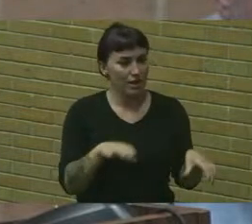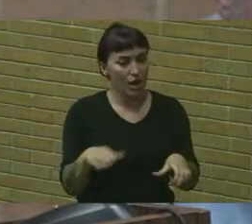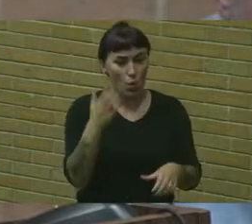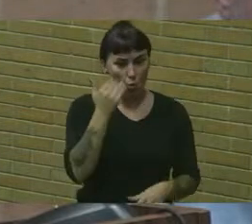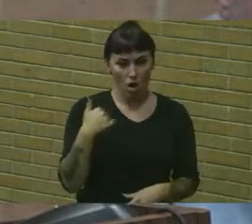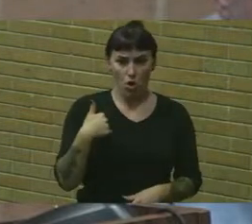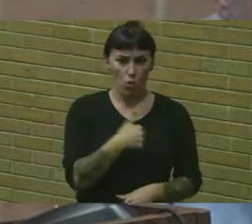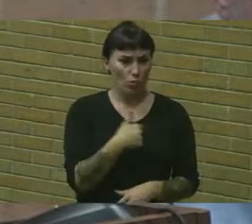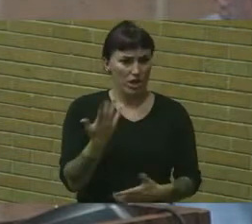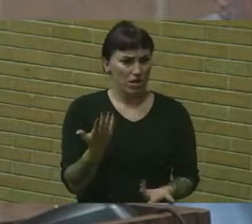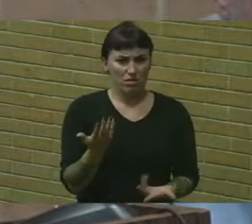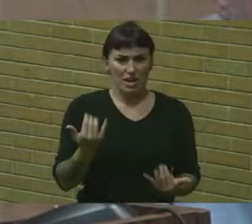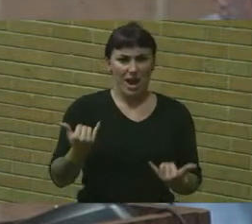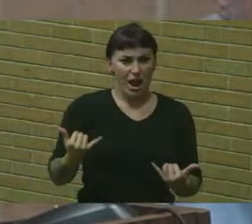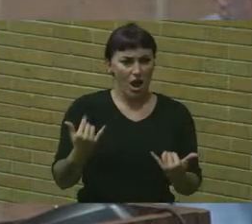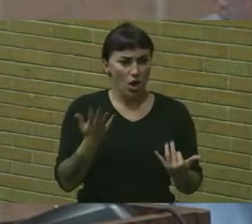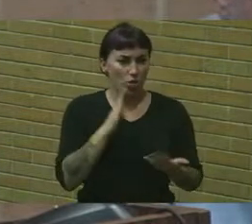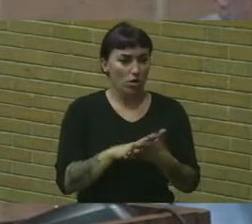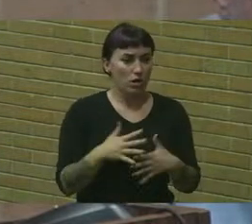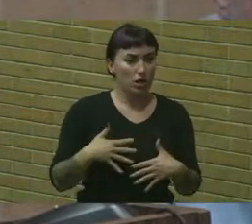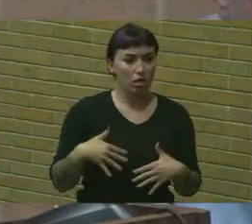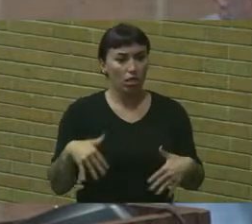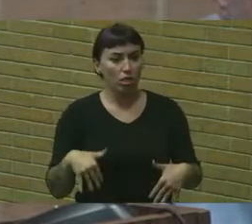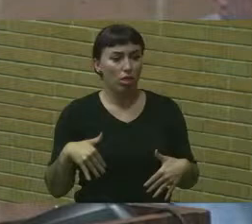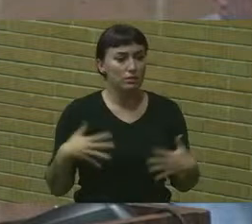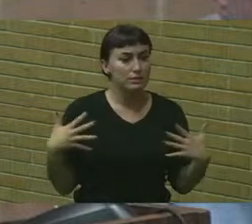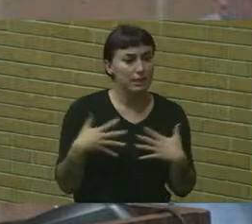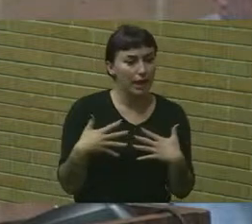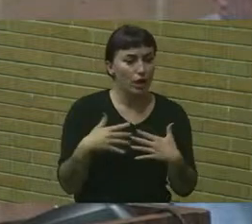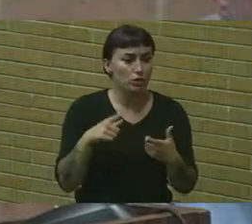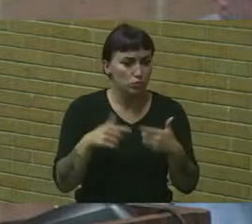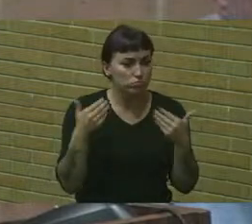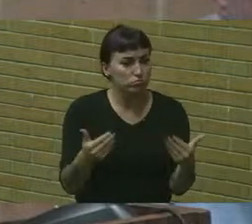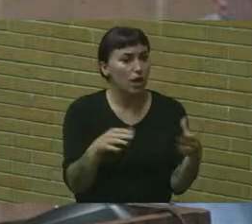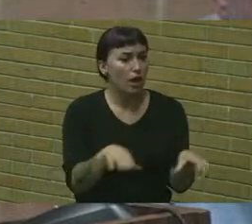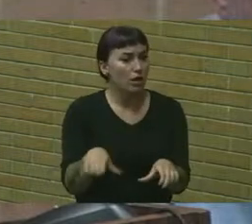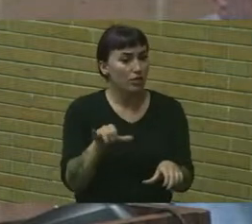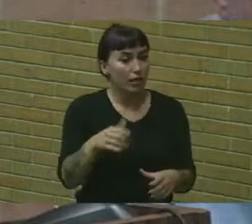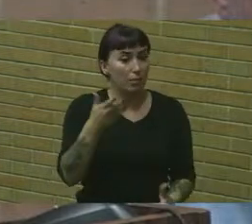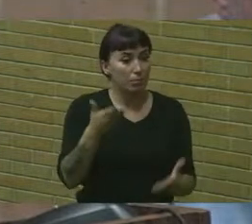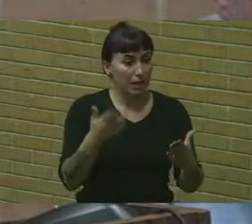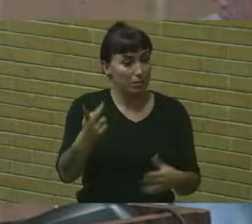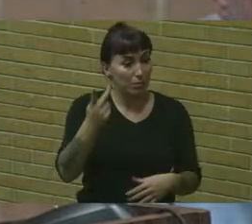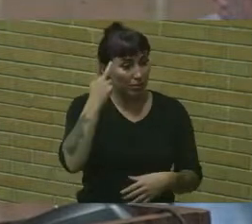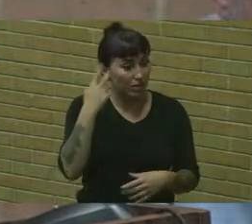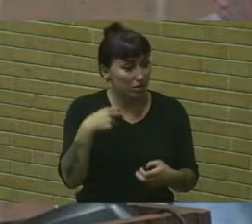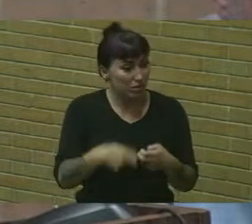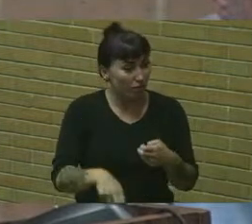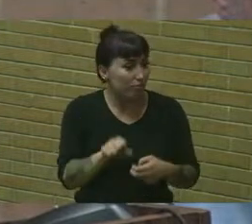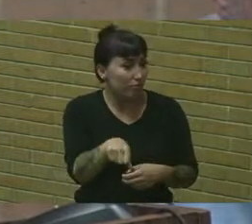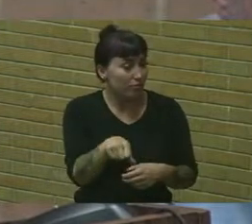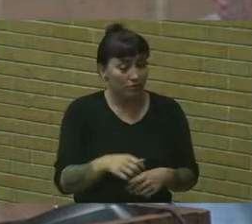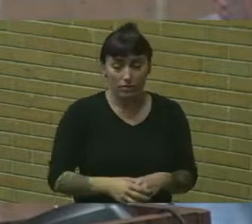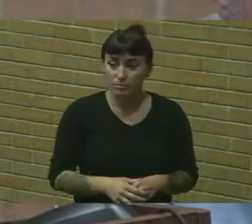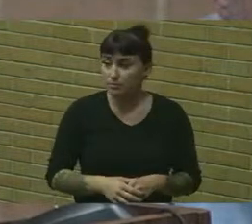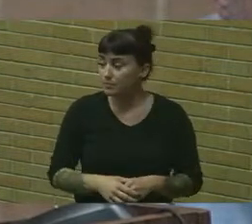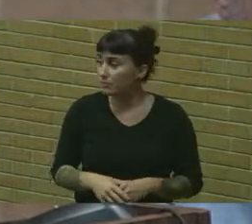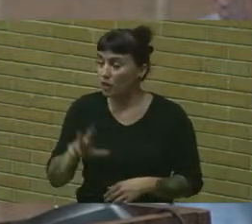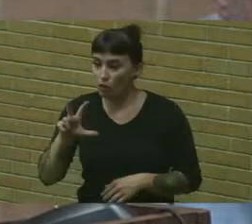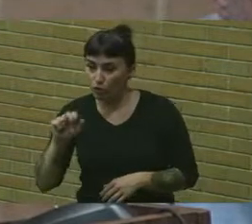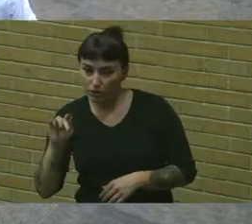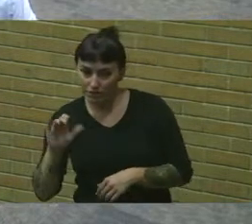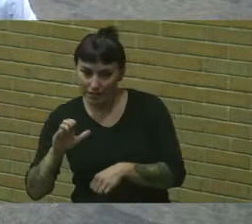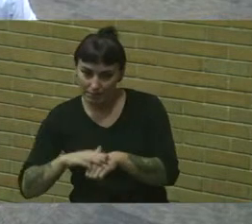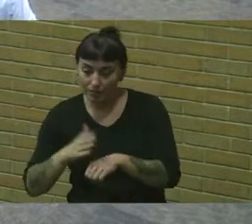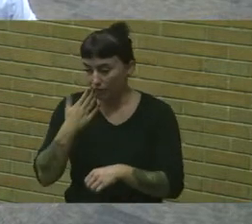Why are we all of a sudden becoming scared and afraid to take action that may be politically difficult? 30 seconds.